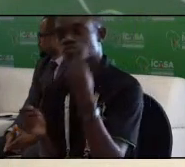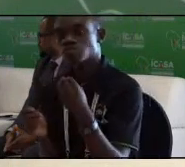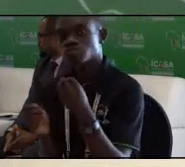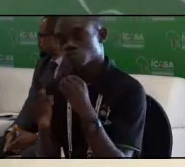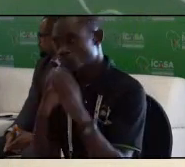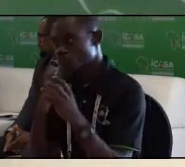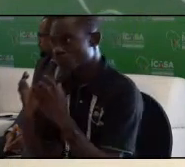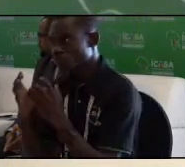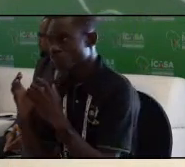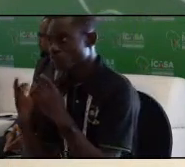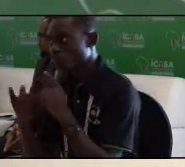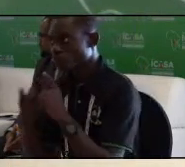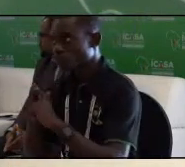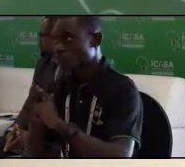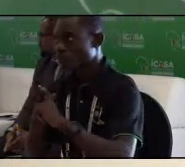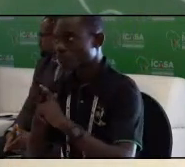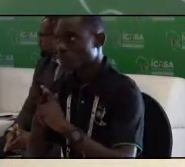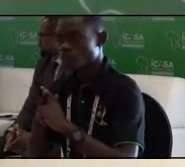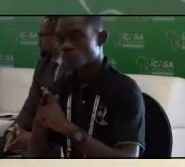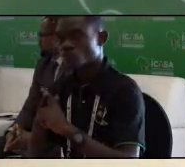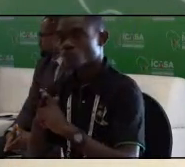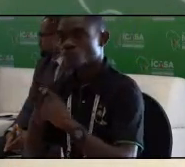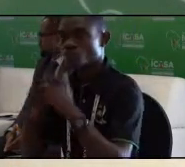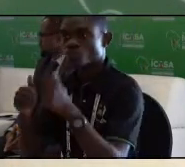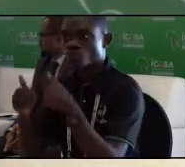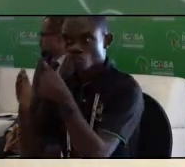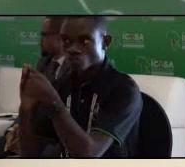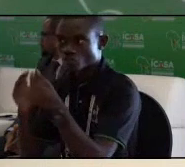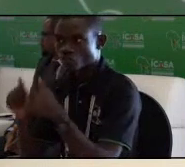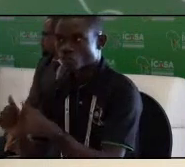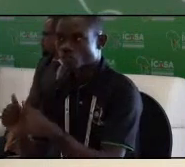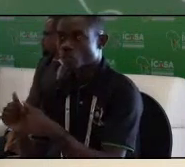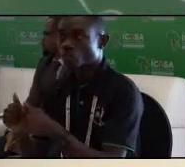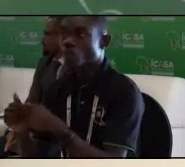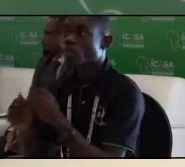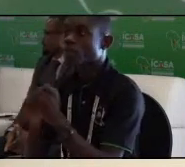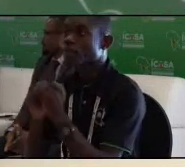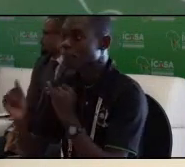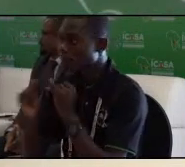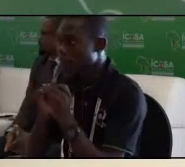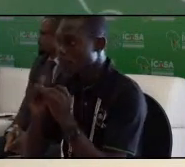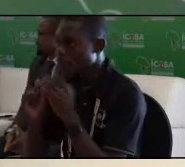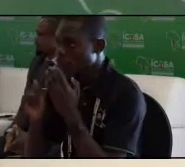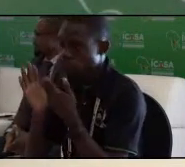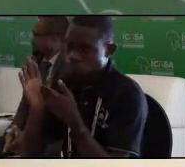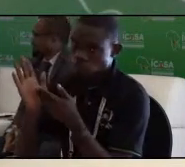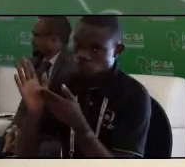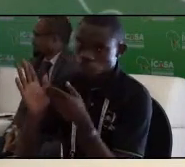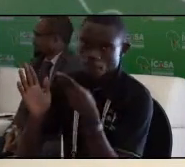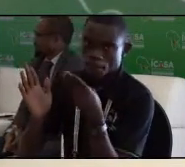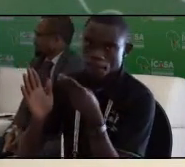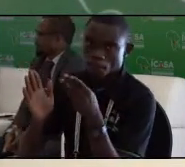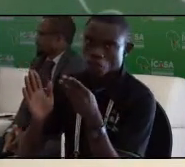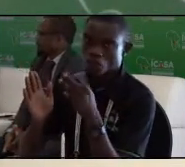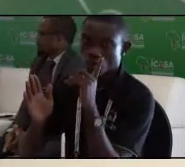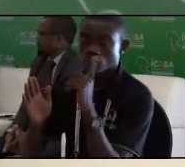joint activations with them, and they accepted to put stickers with this additional information on their kits to enable to create